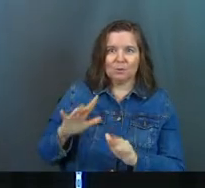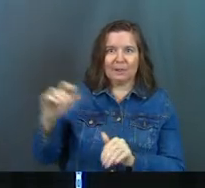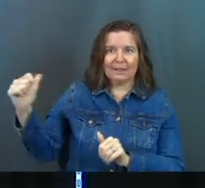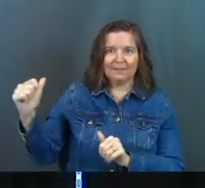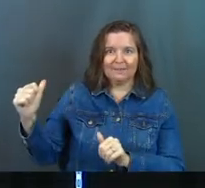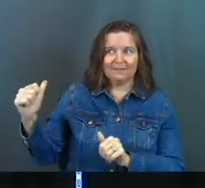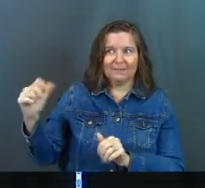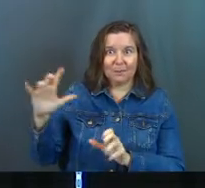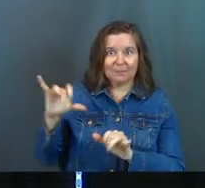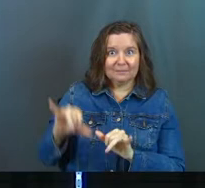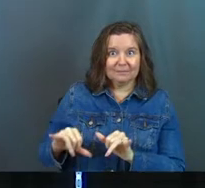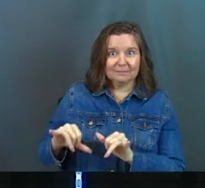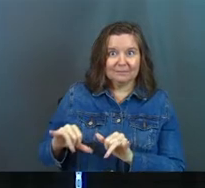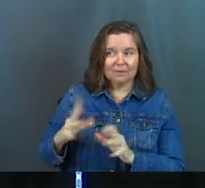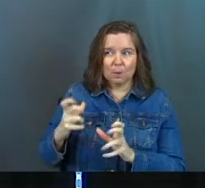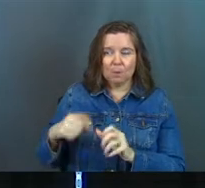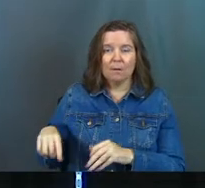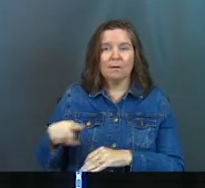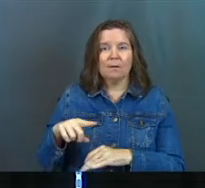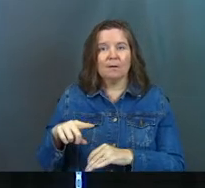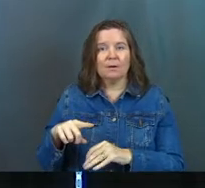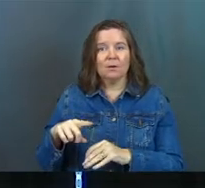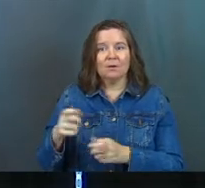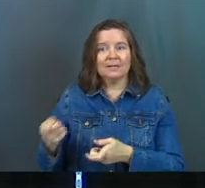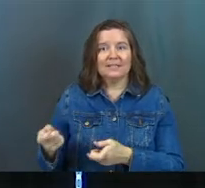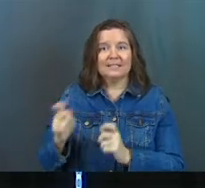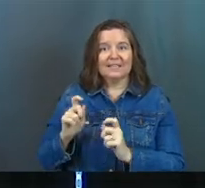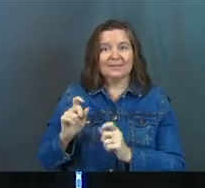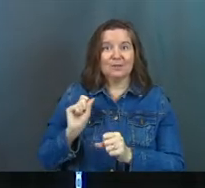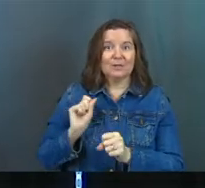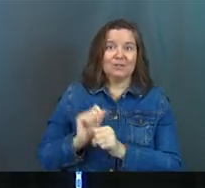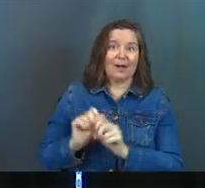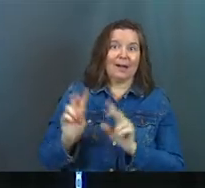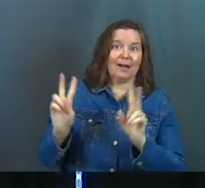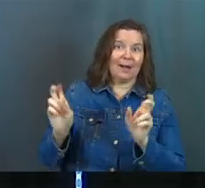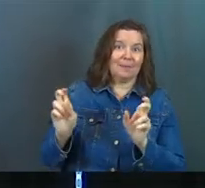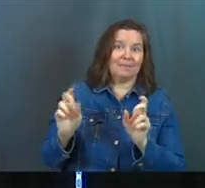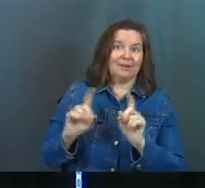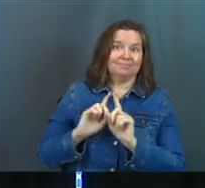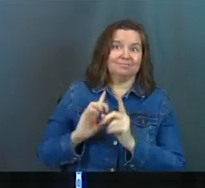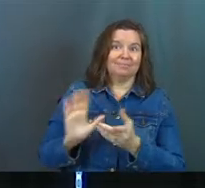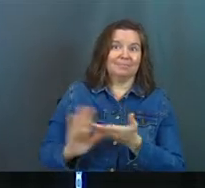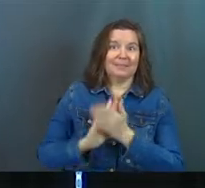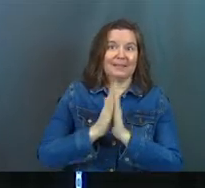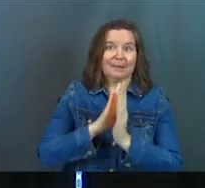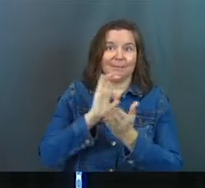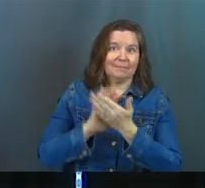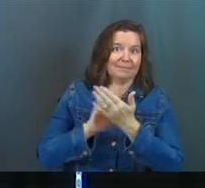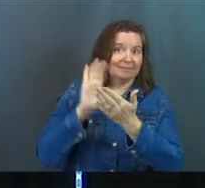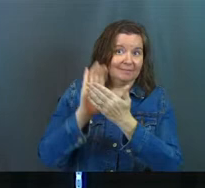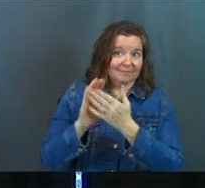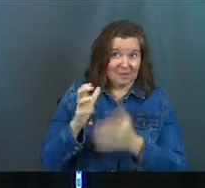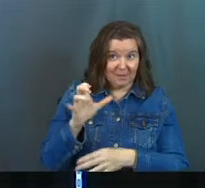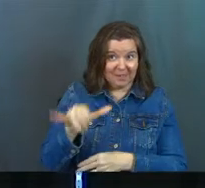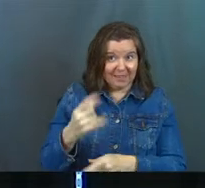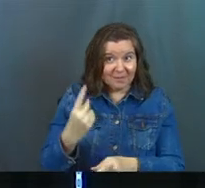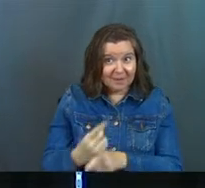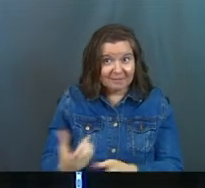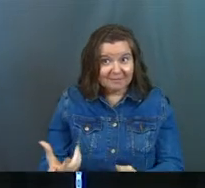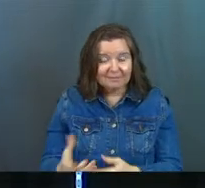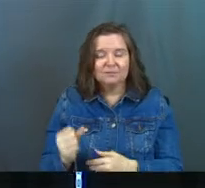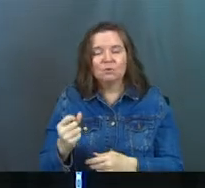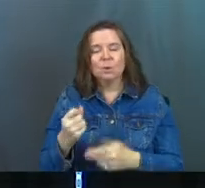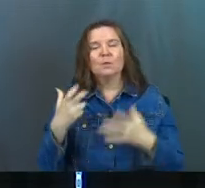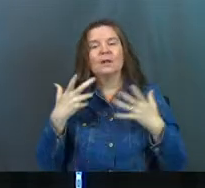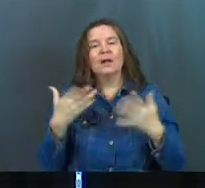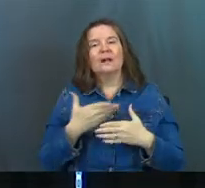to leave and you want them to give you the job. Amen? It's what you want.